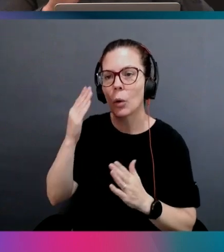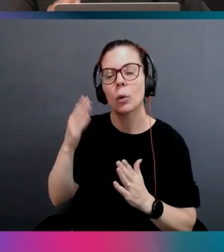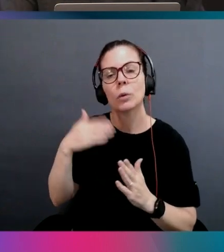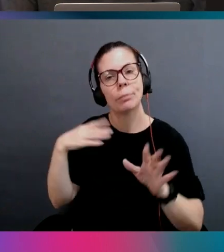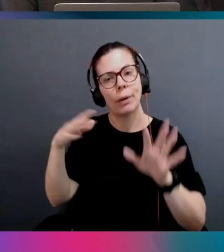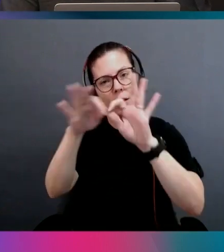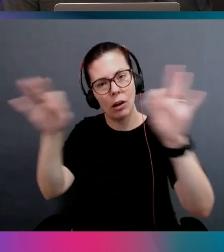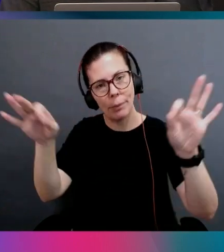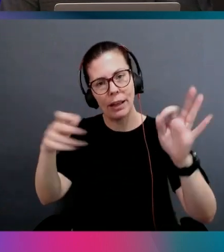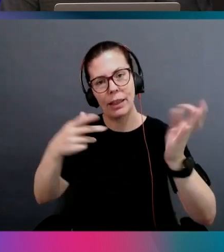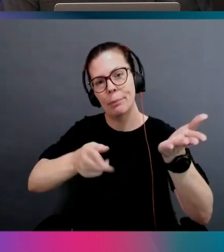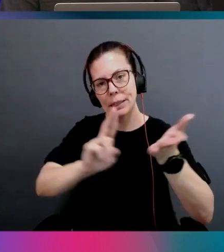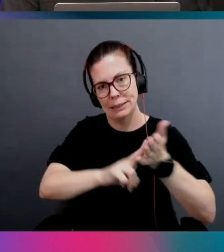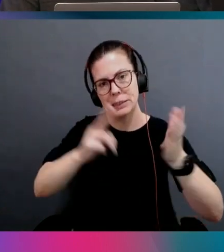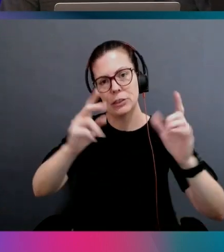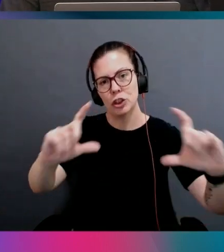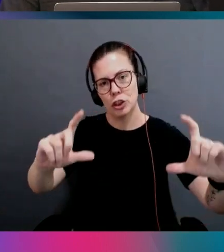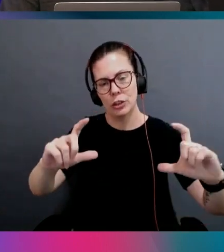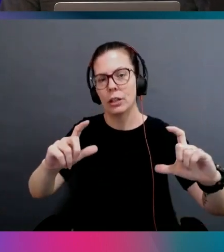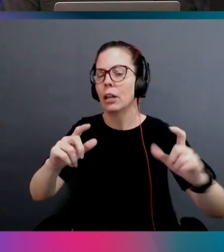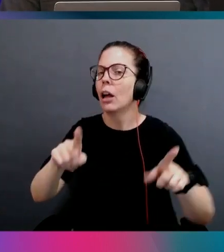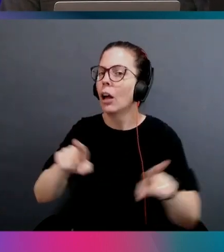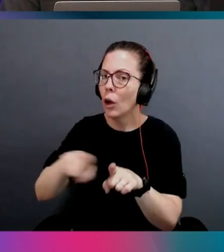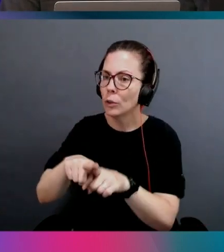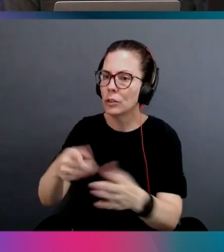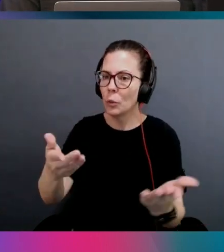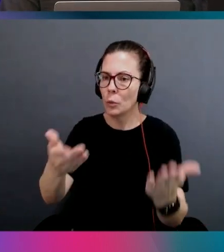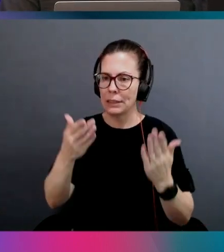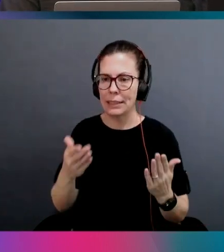signature. And it is also giving me,